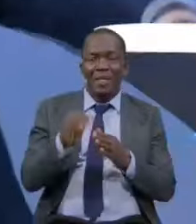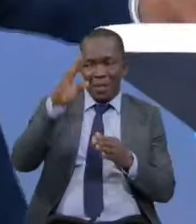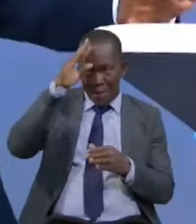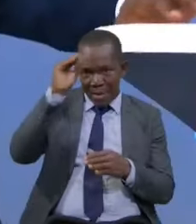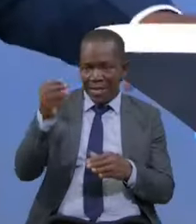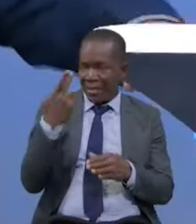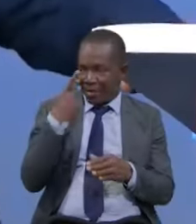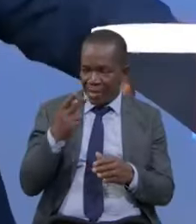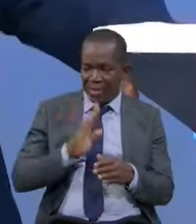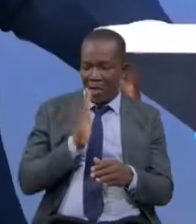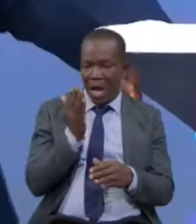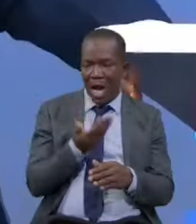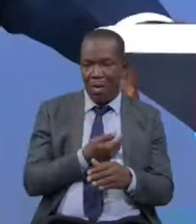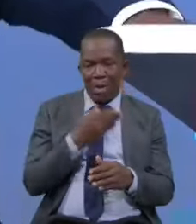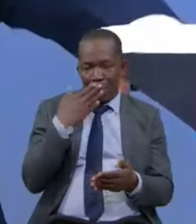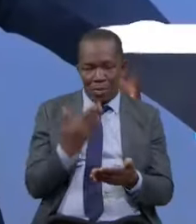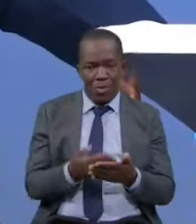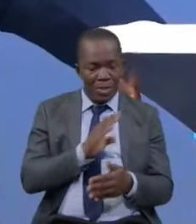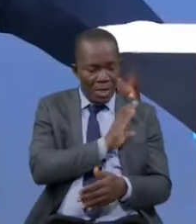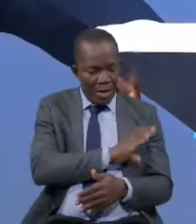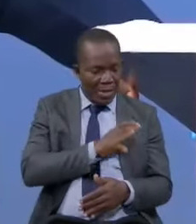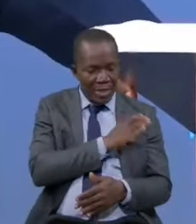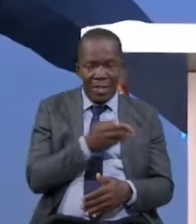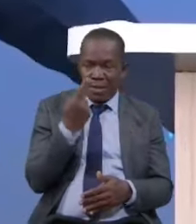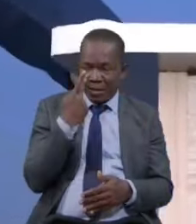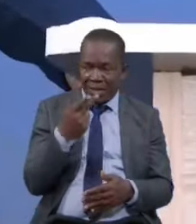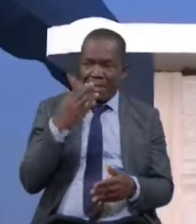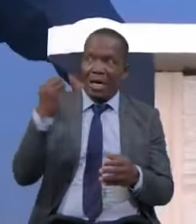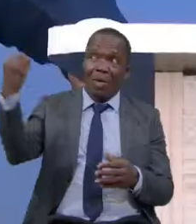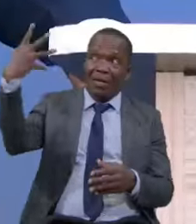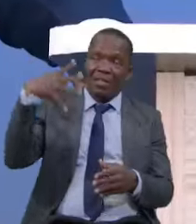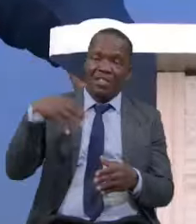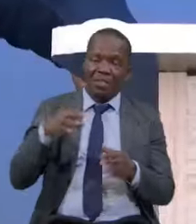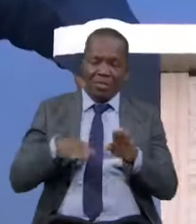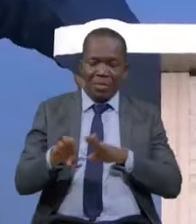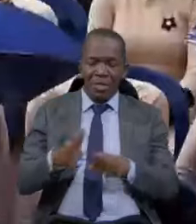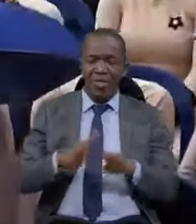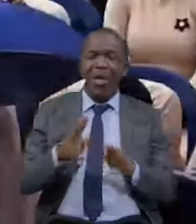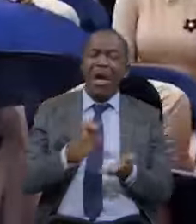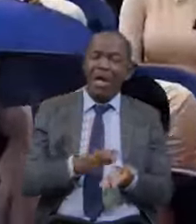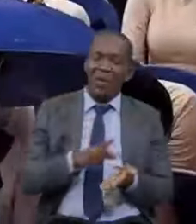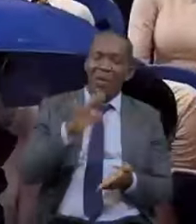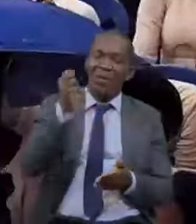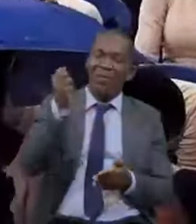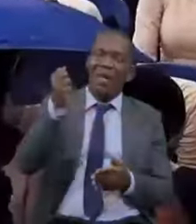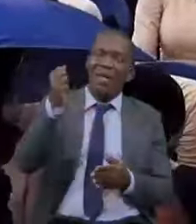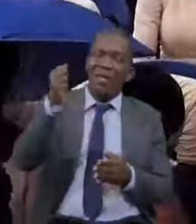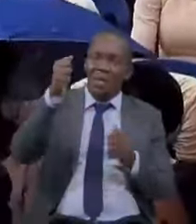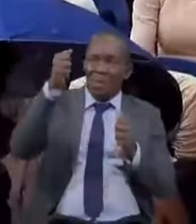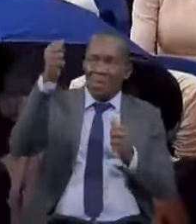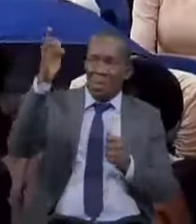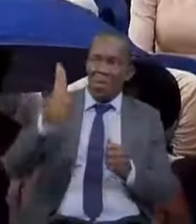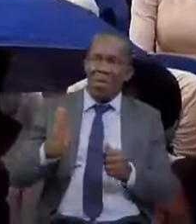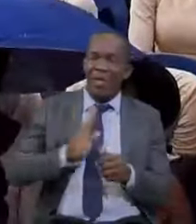behavior, and they glorify our Father who is in heaven. And will